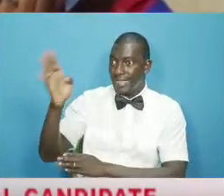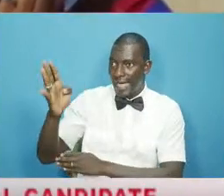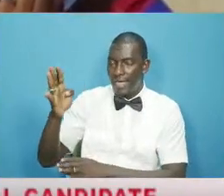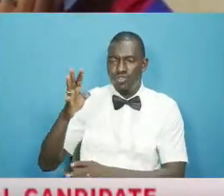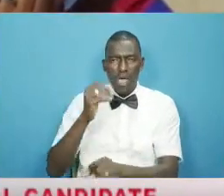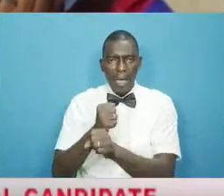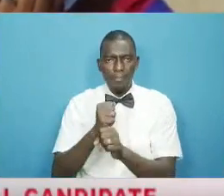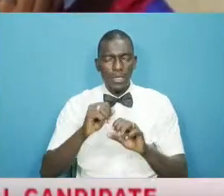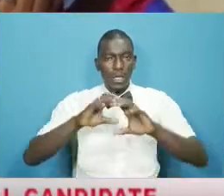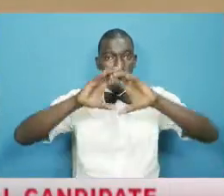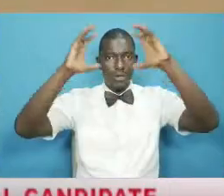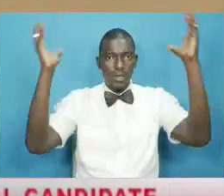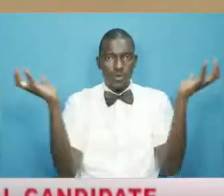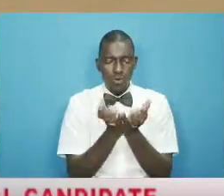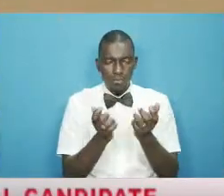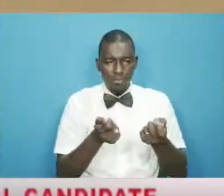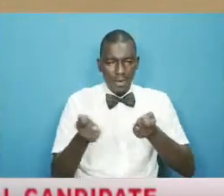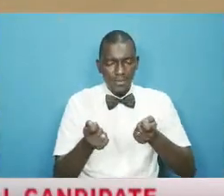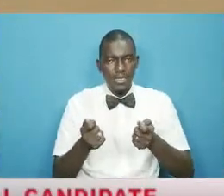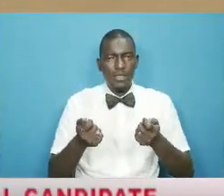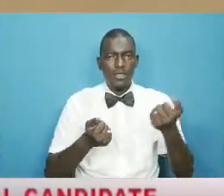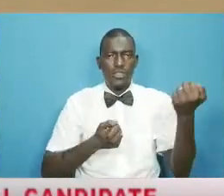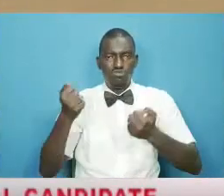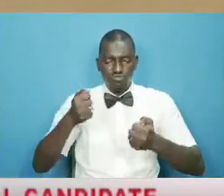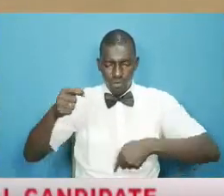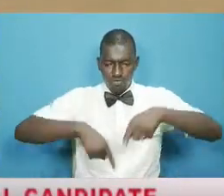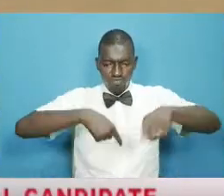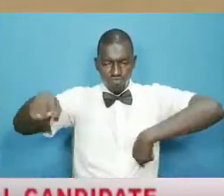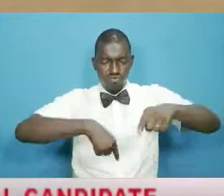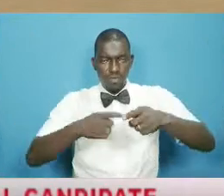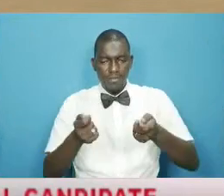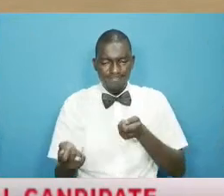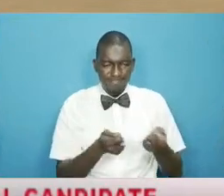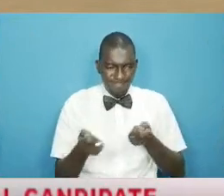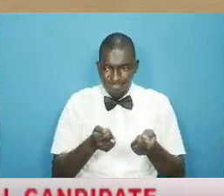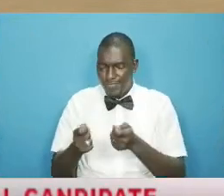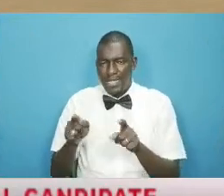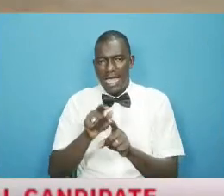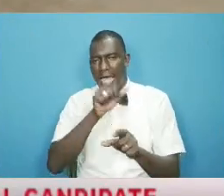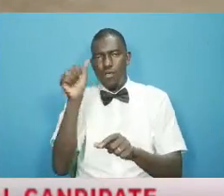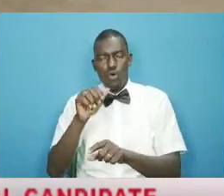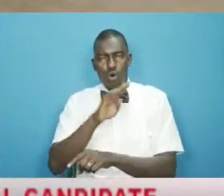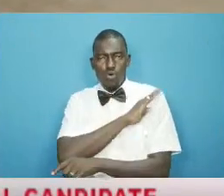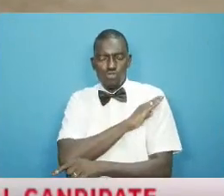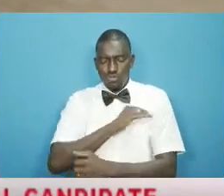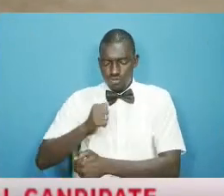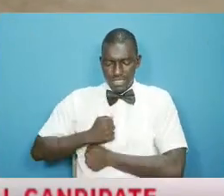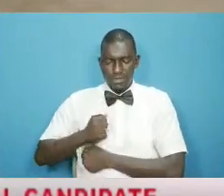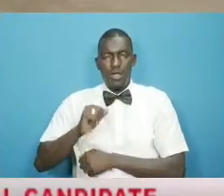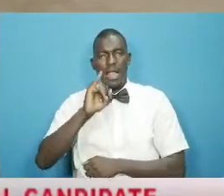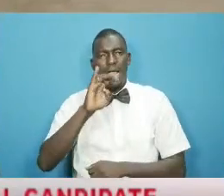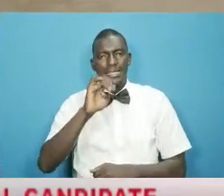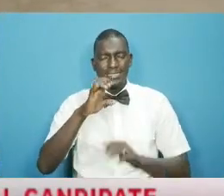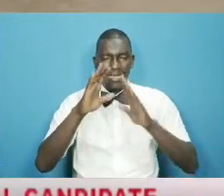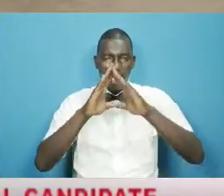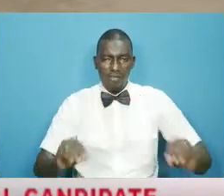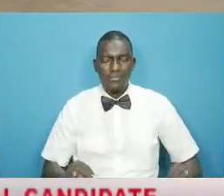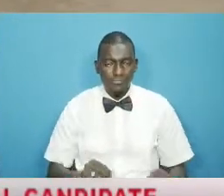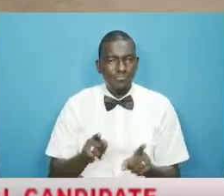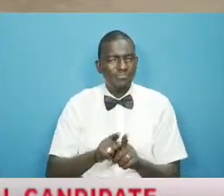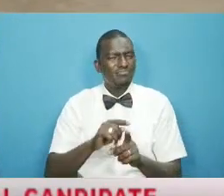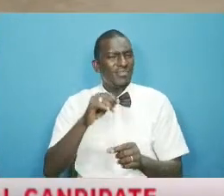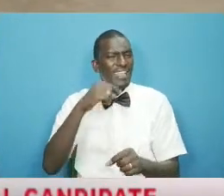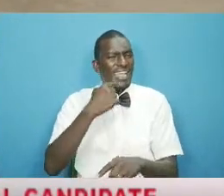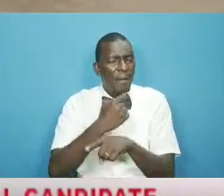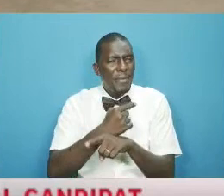in crowd management, traffic management, as well to secure the premises of the IEC. The country's electoral body also noted